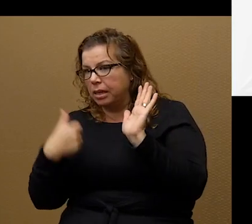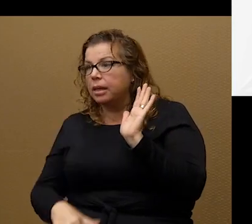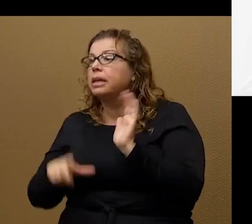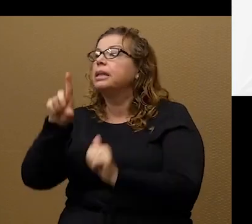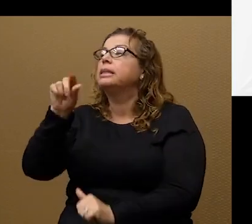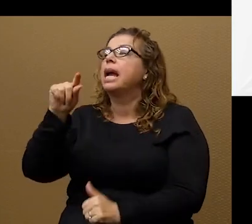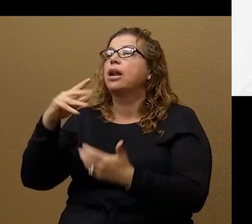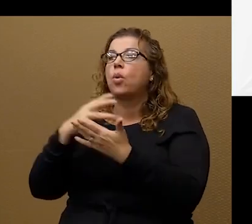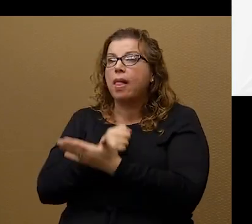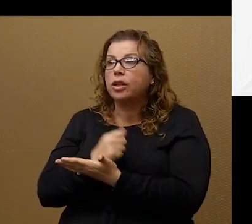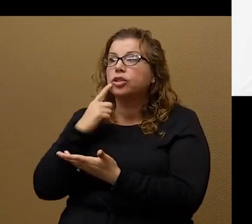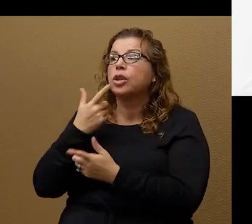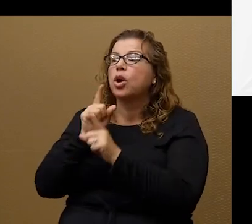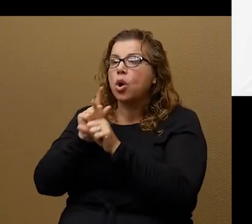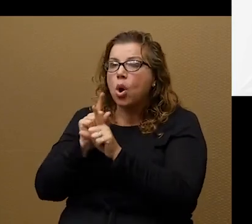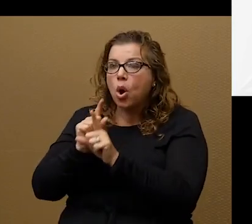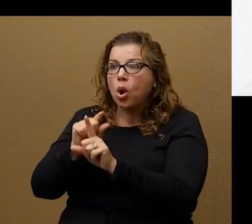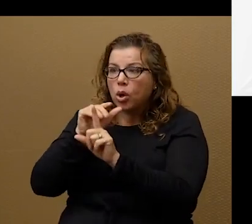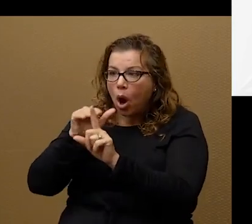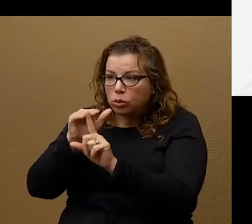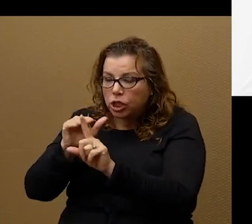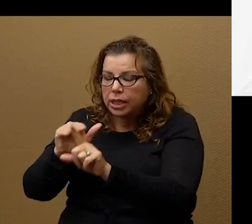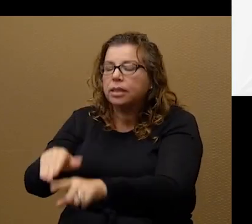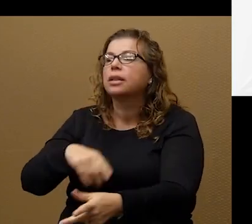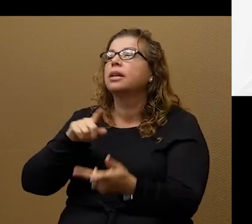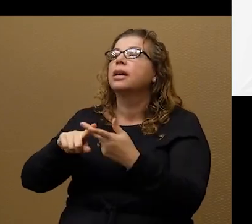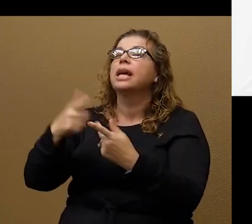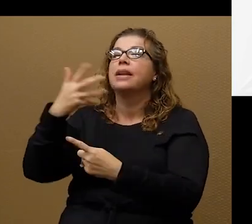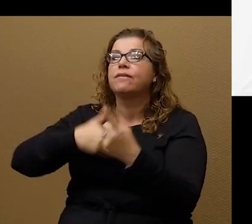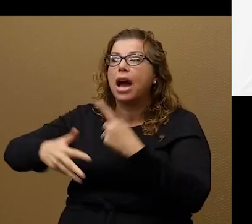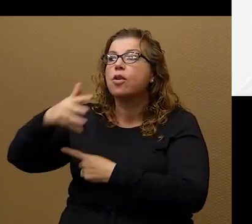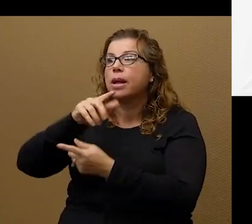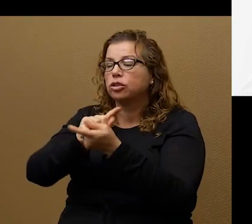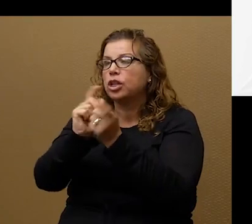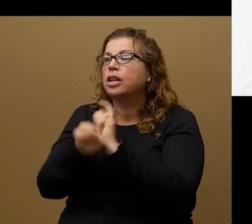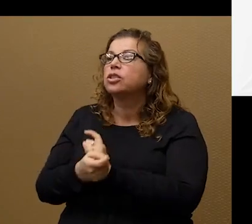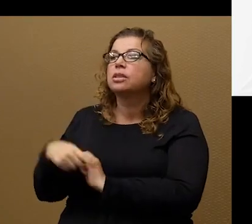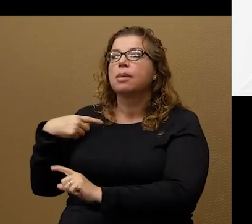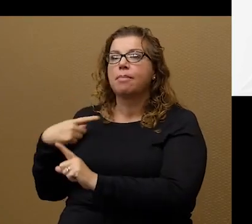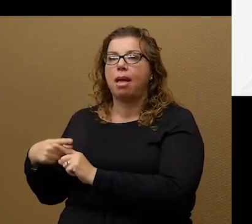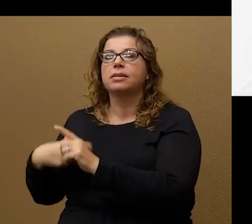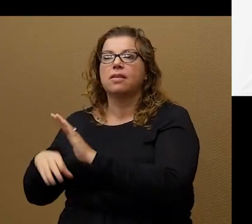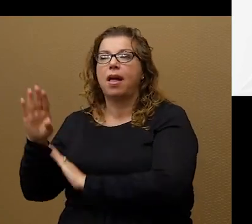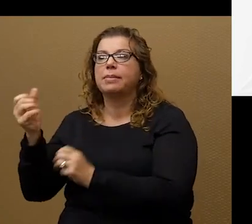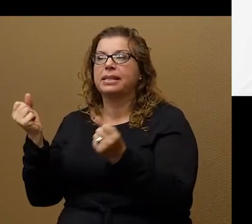coaching, environmental changes, and sign language skills.